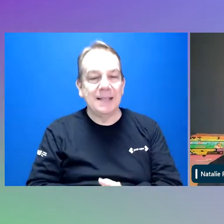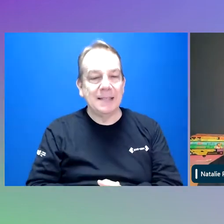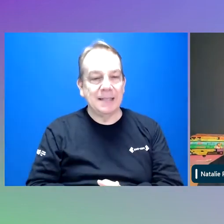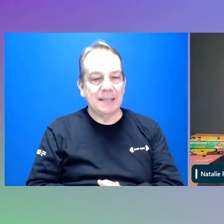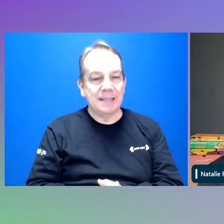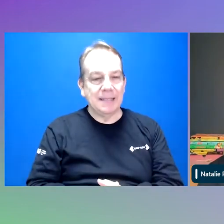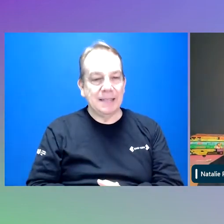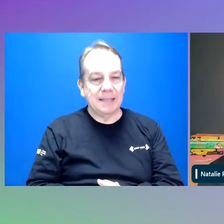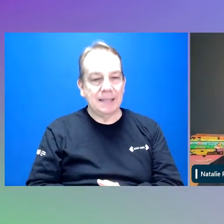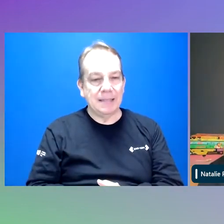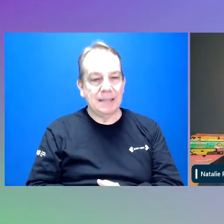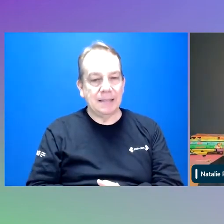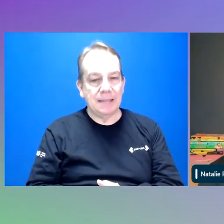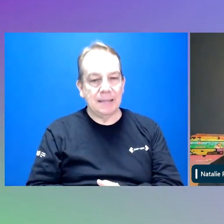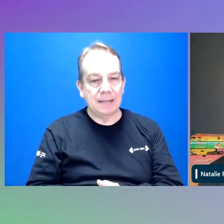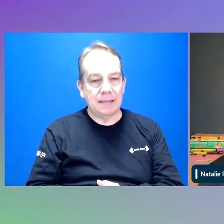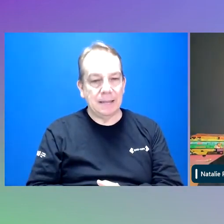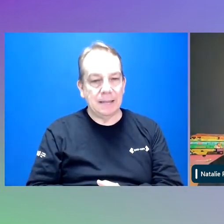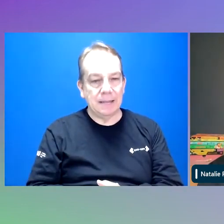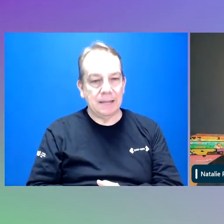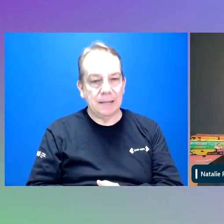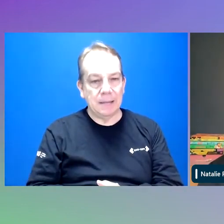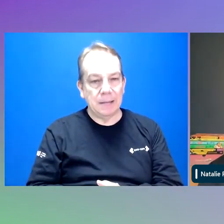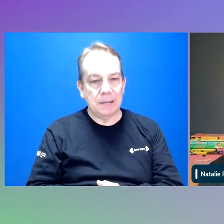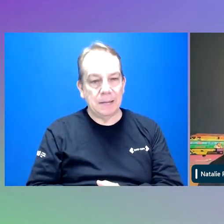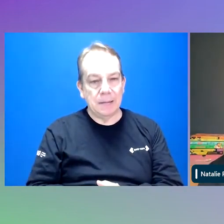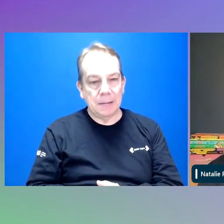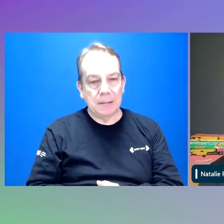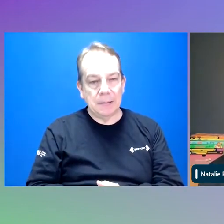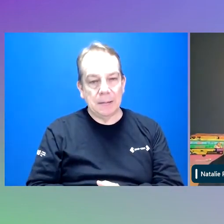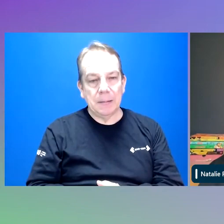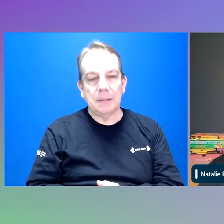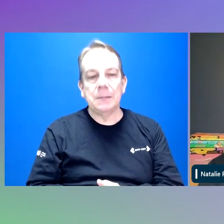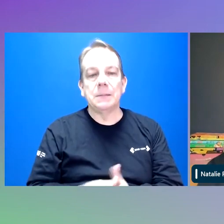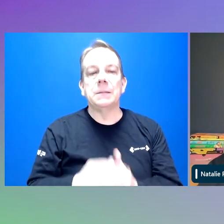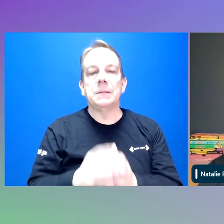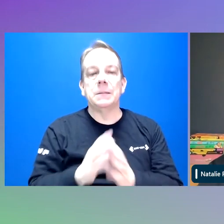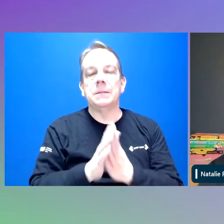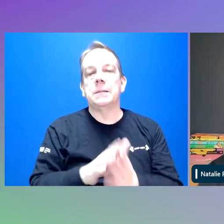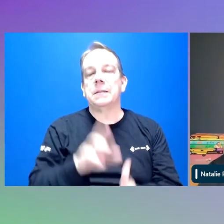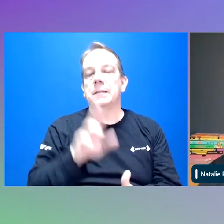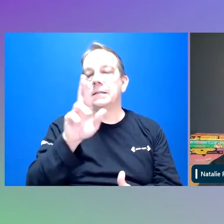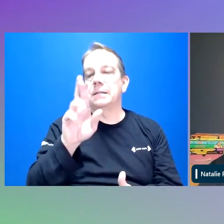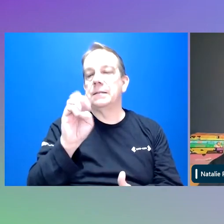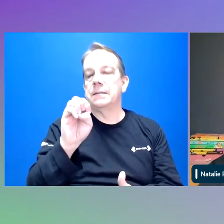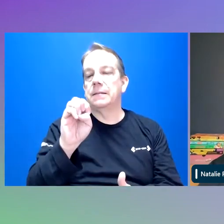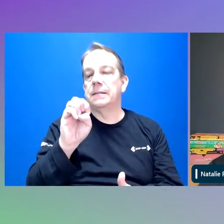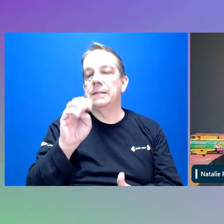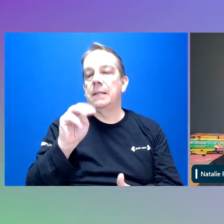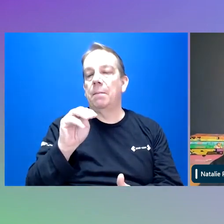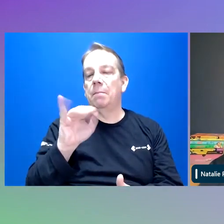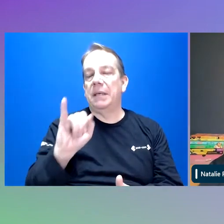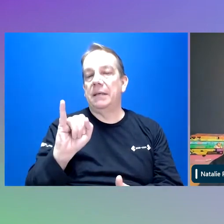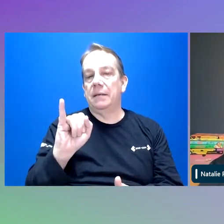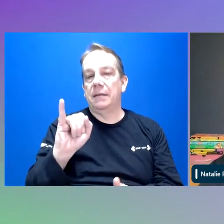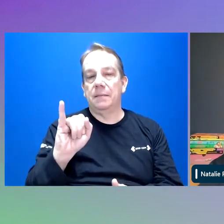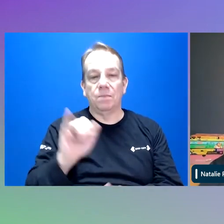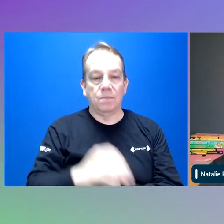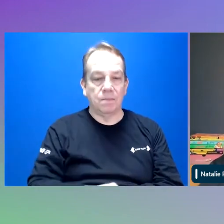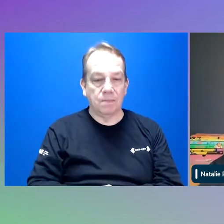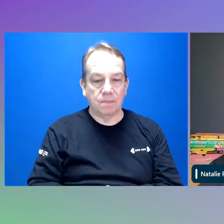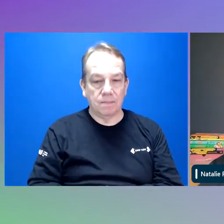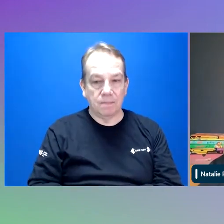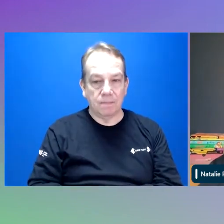Just find a good one. Oh, so this is quite a good one. This is from Remy. I'm just going to pop that in your chat again. Thank